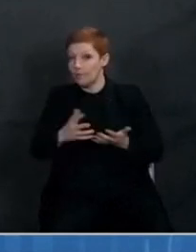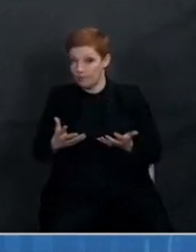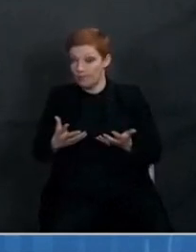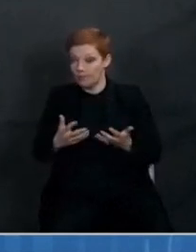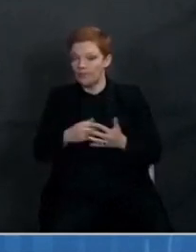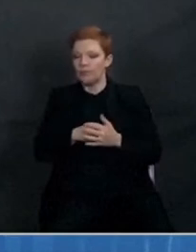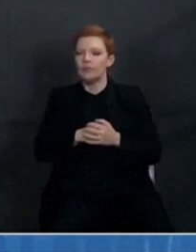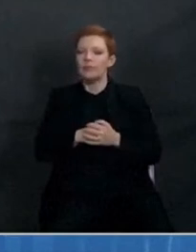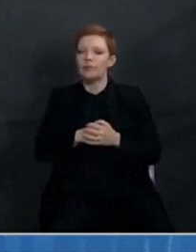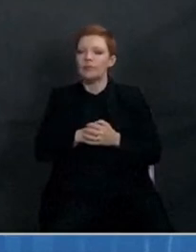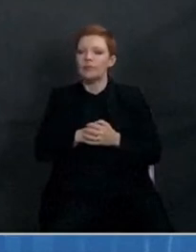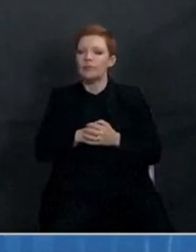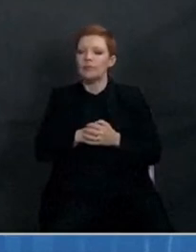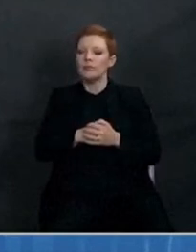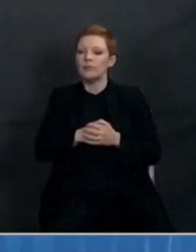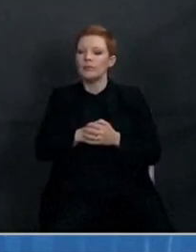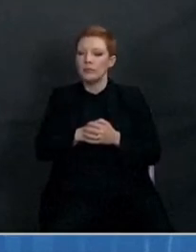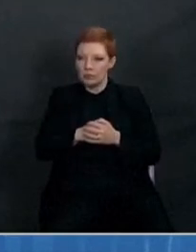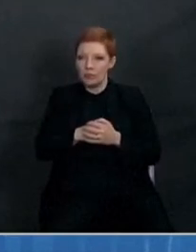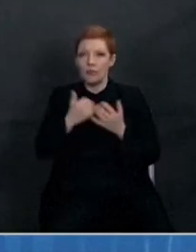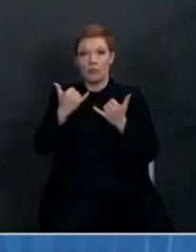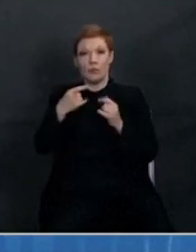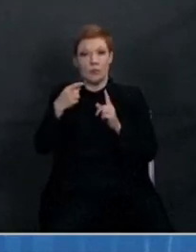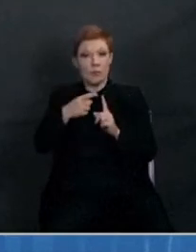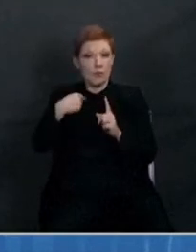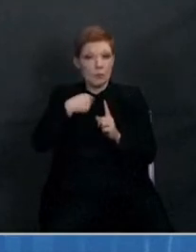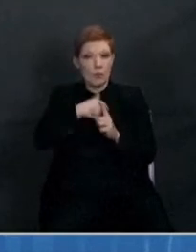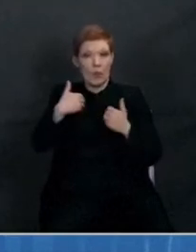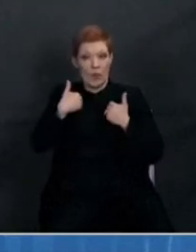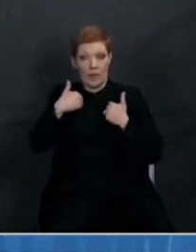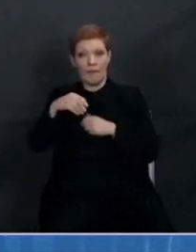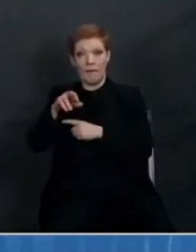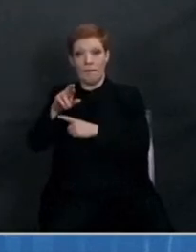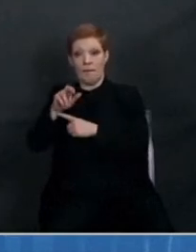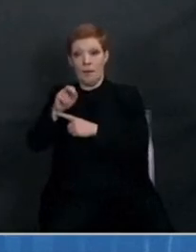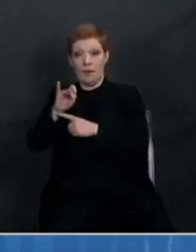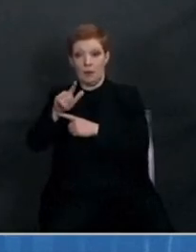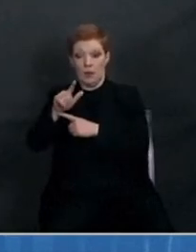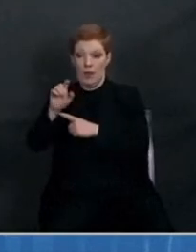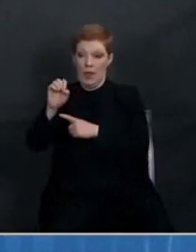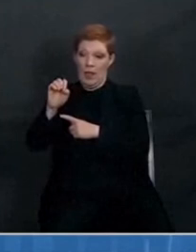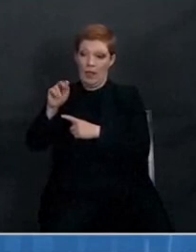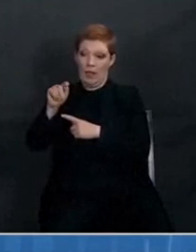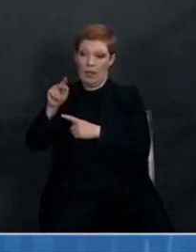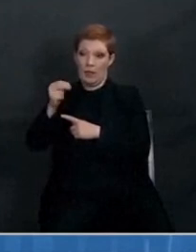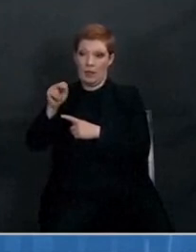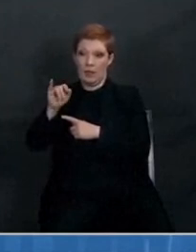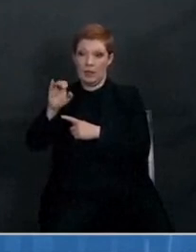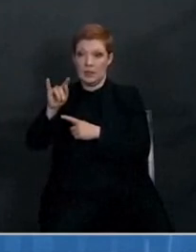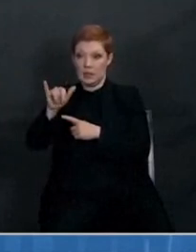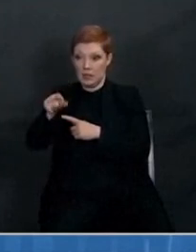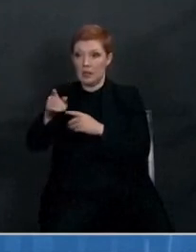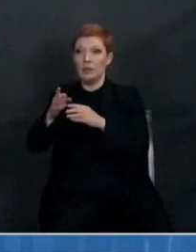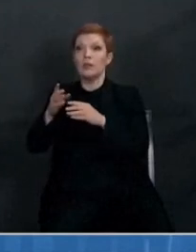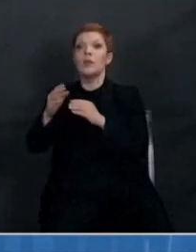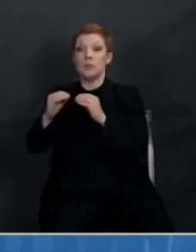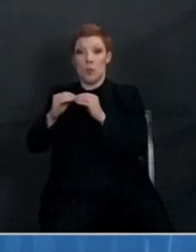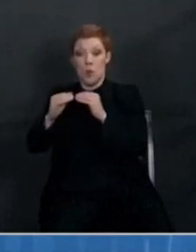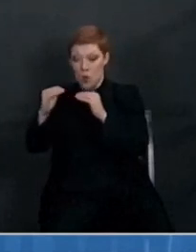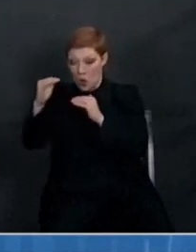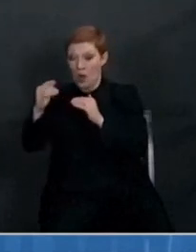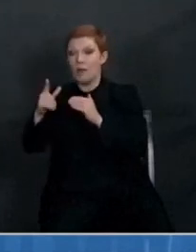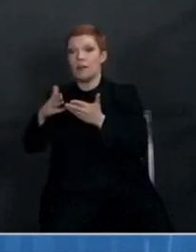ethnicity data missing. And at this point, we have race or ethnicity for nearly all of those who have unfortunately died from this disease. So I want